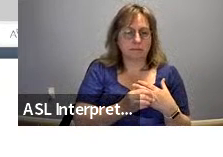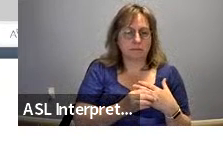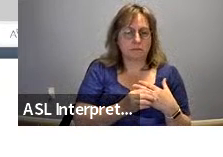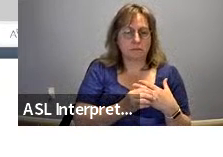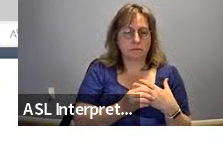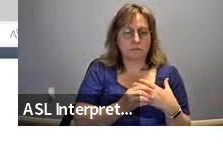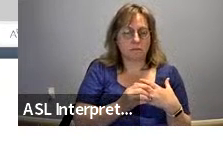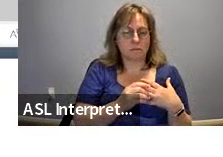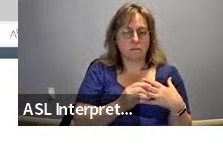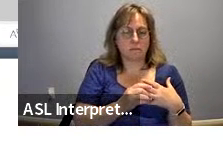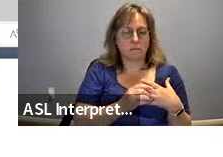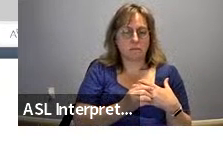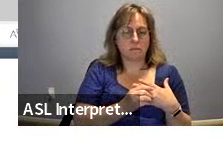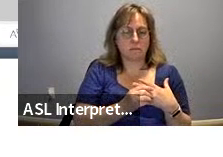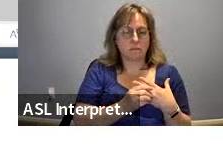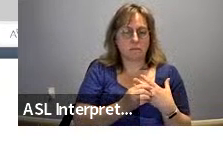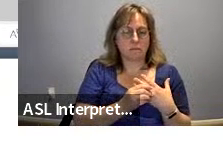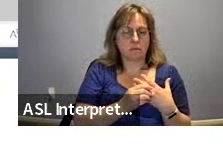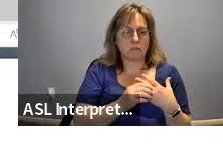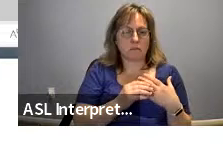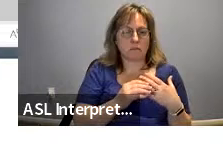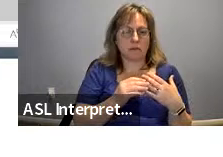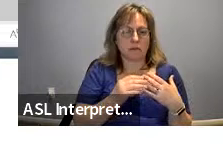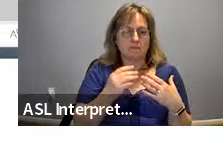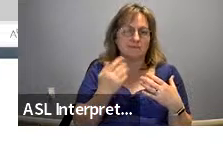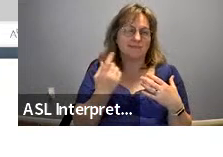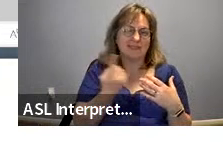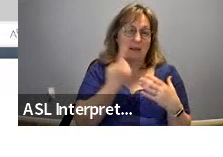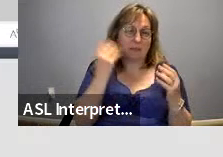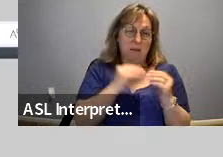Hopefully something more serious than my comment.